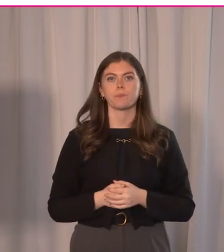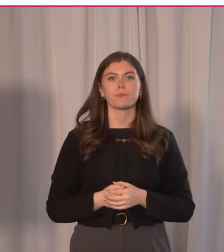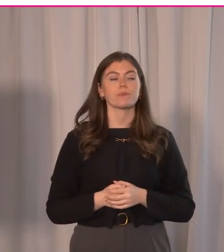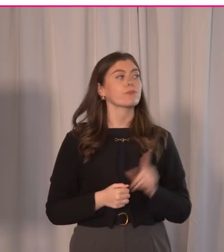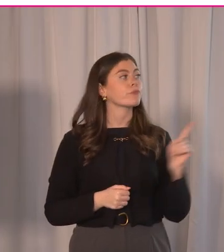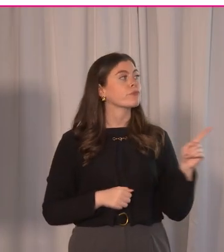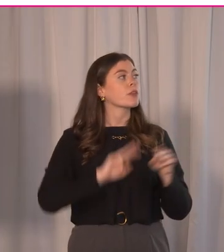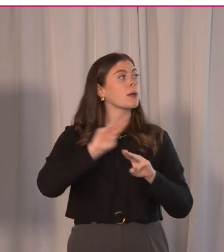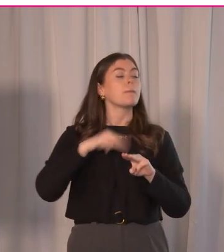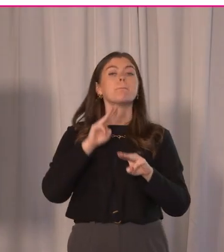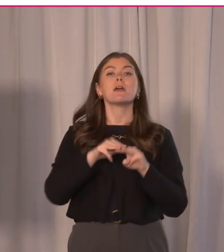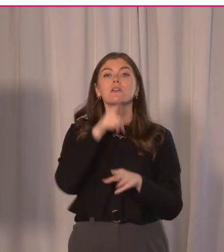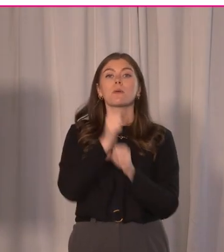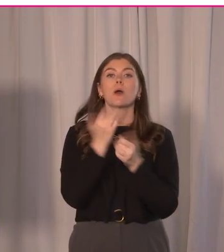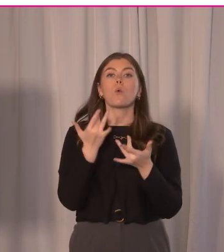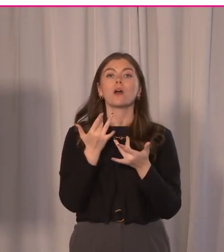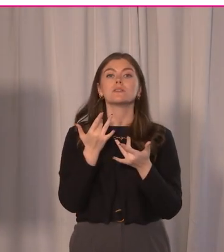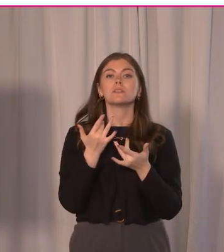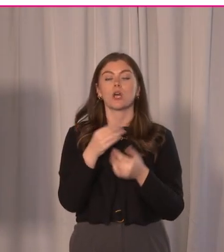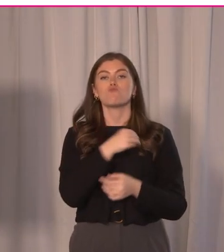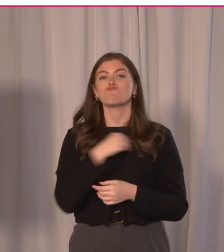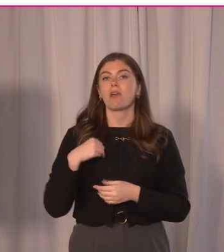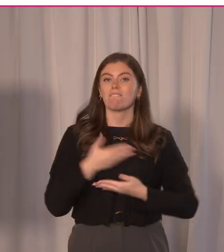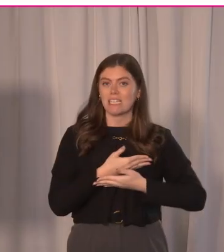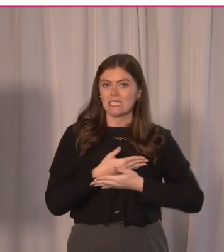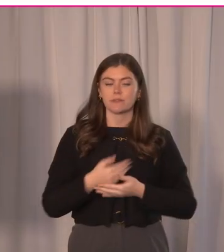Mary talked about breastfeeding.